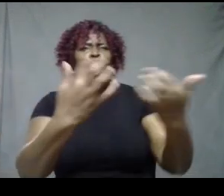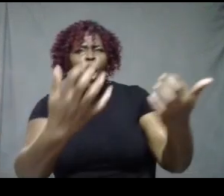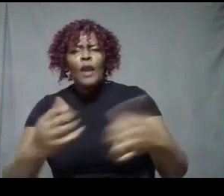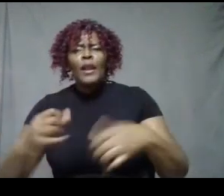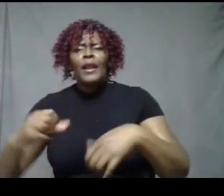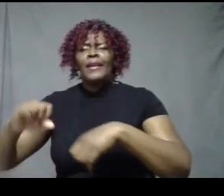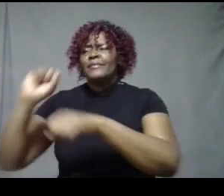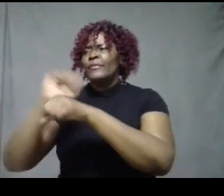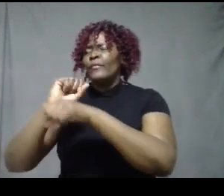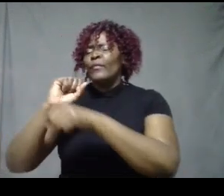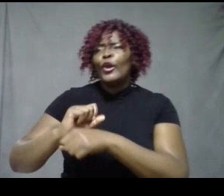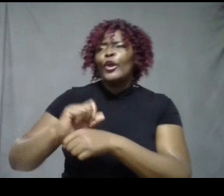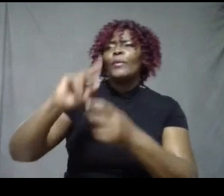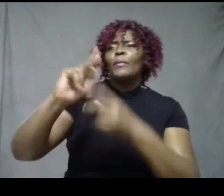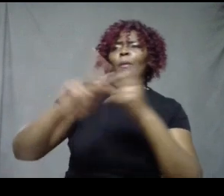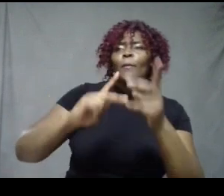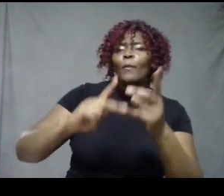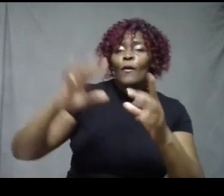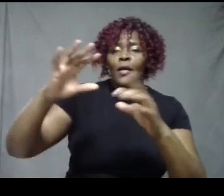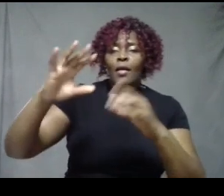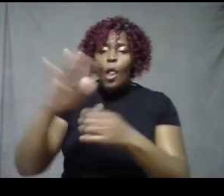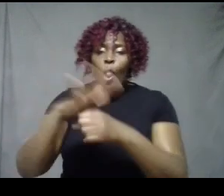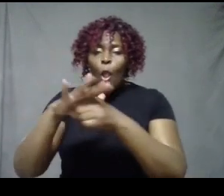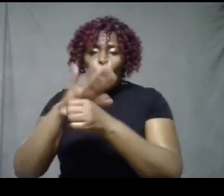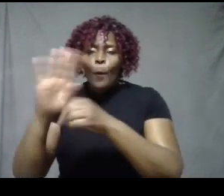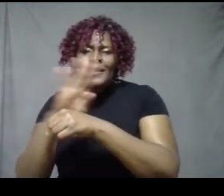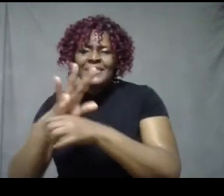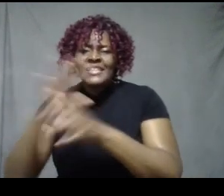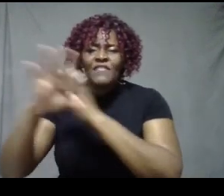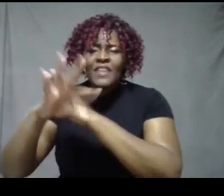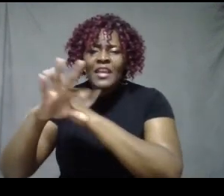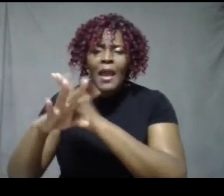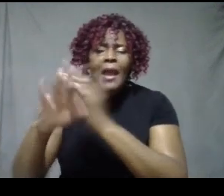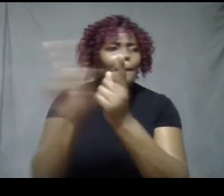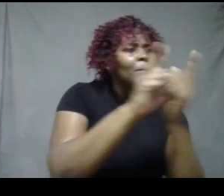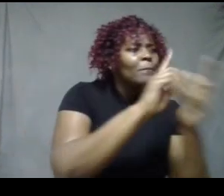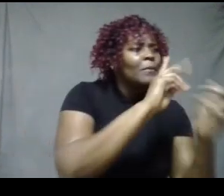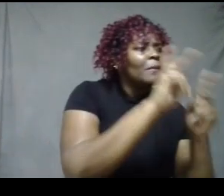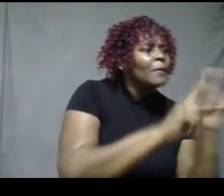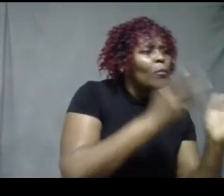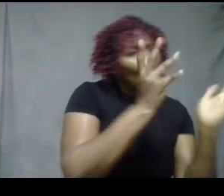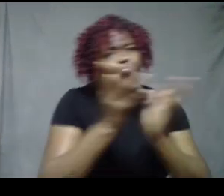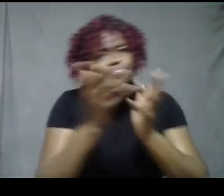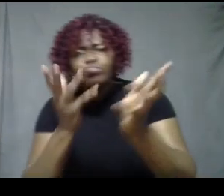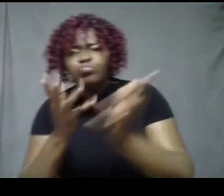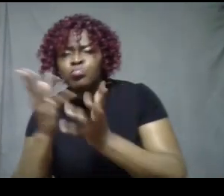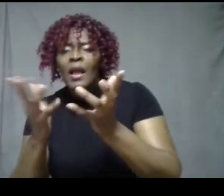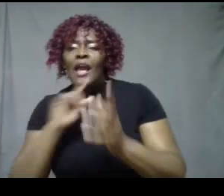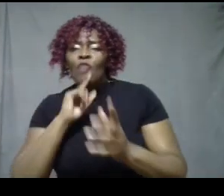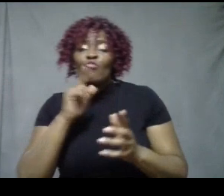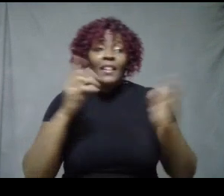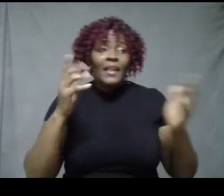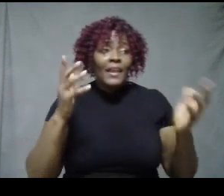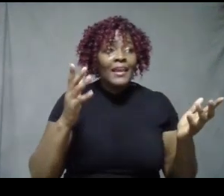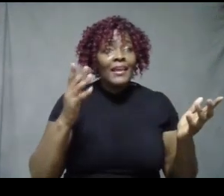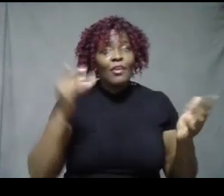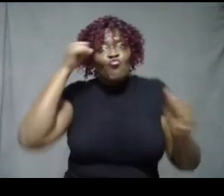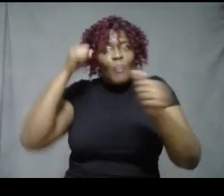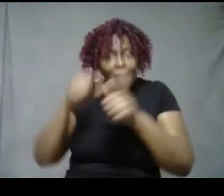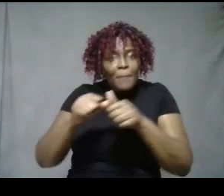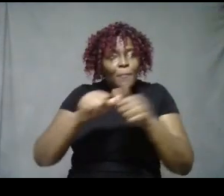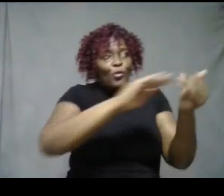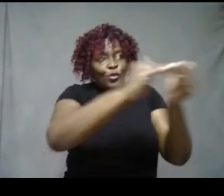gotten feedback from local businesses, you know, talked to constituents, and really, you know, keep the community in mind when it